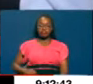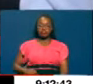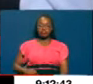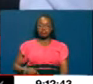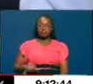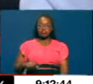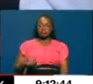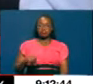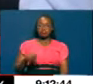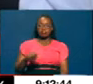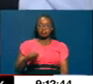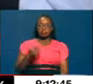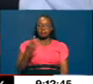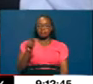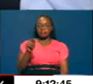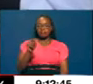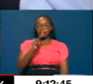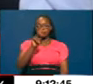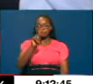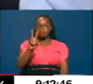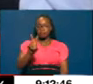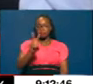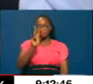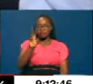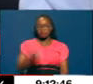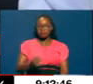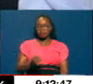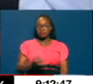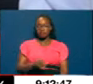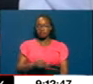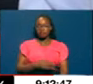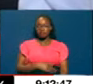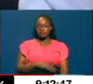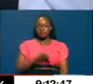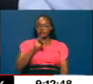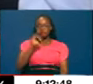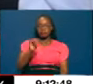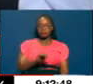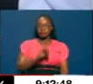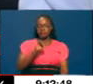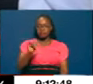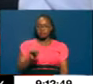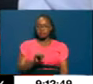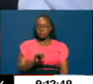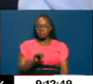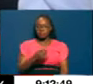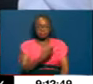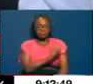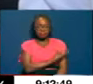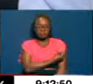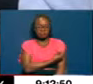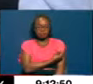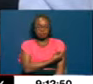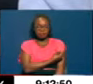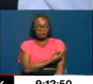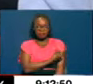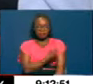for 3.2%. And we have the J&J vaccine, which accounts